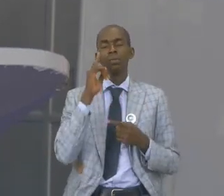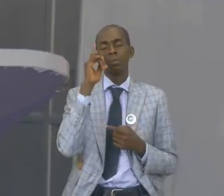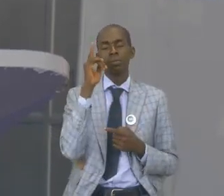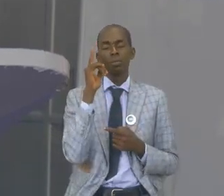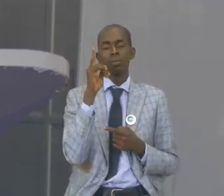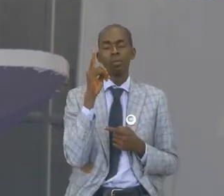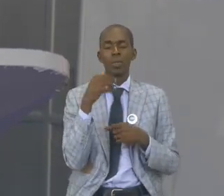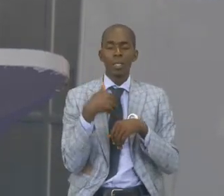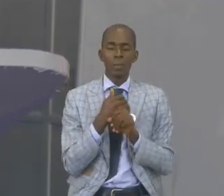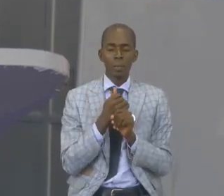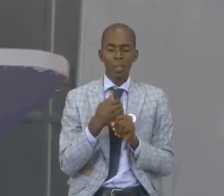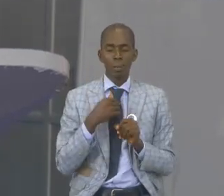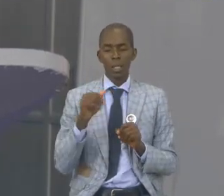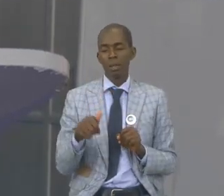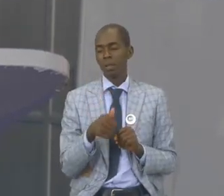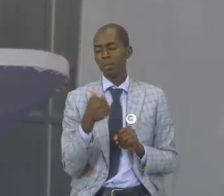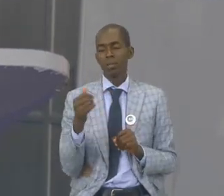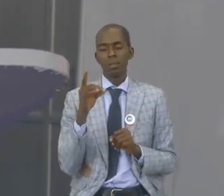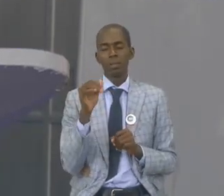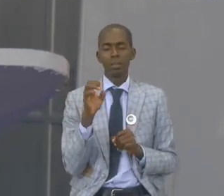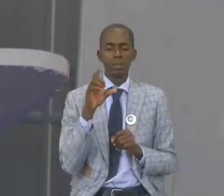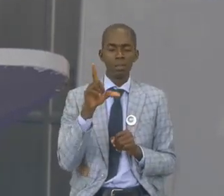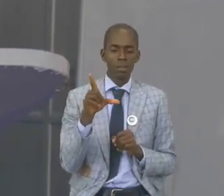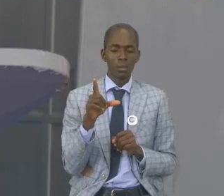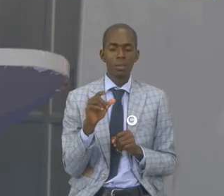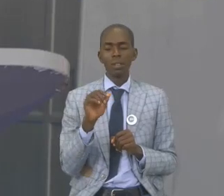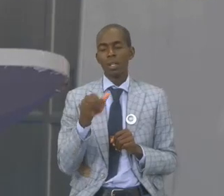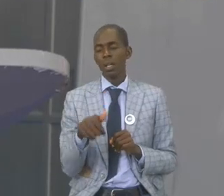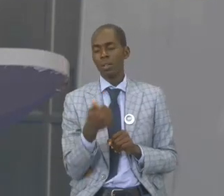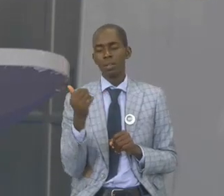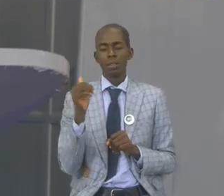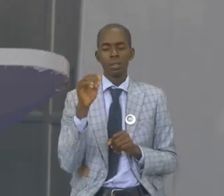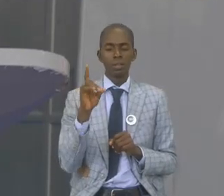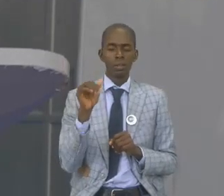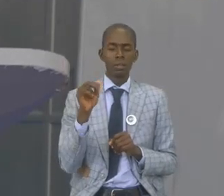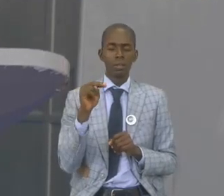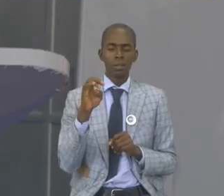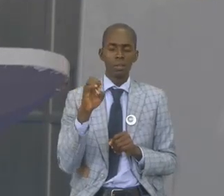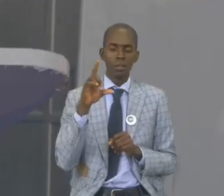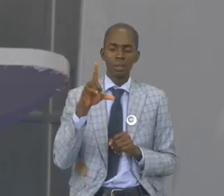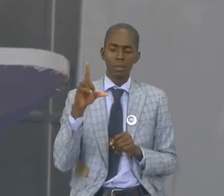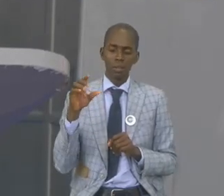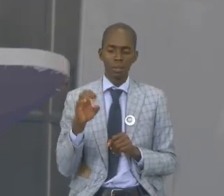Make me another Daniel. Make me a Daniela for my generation.